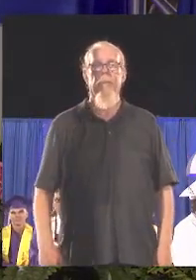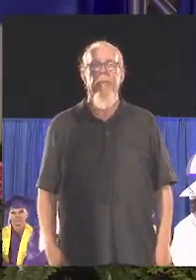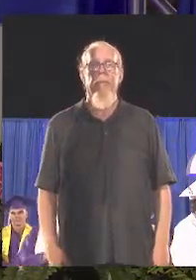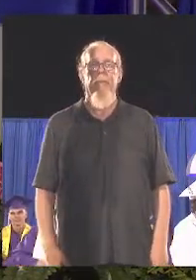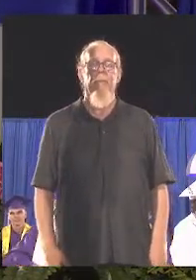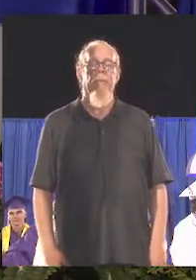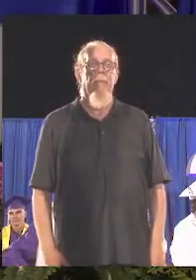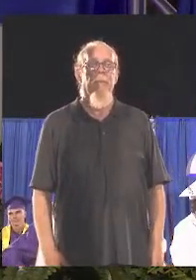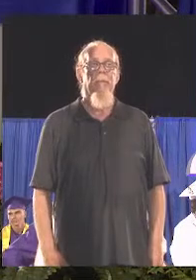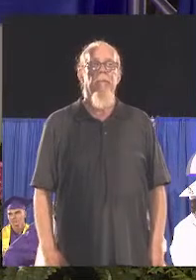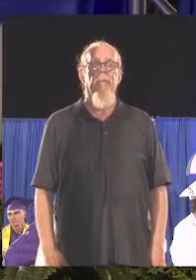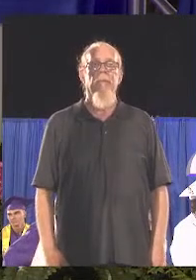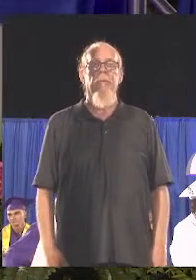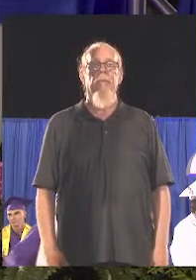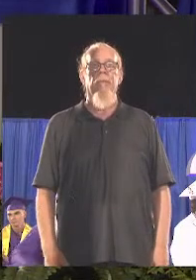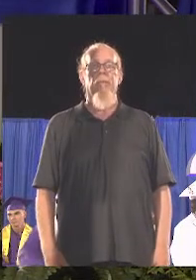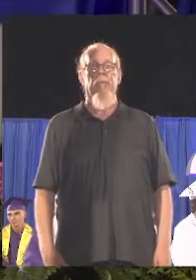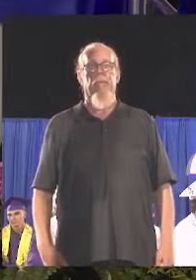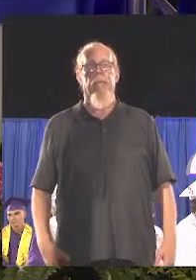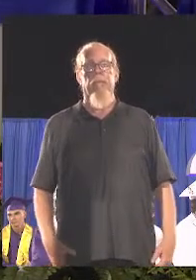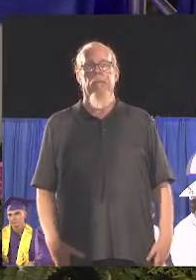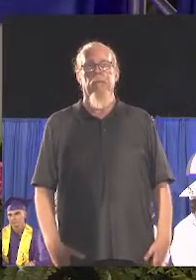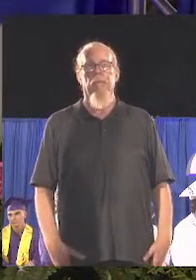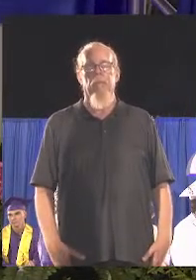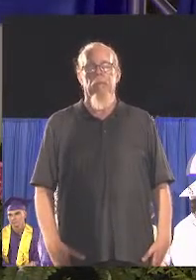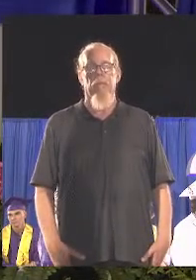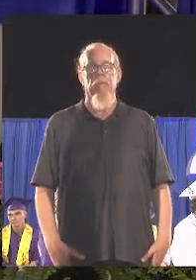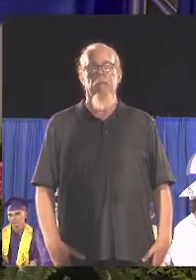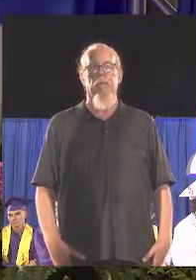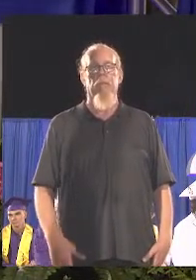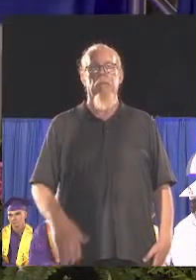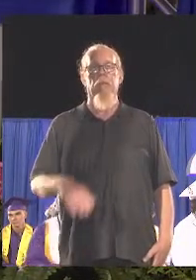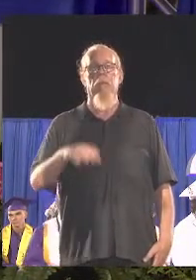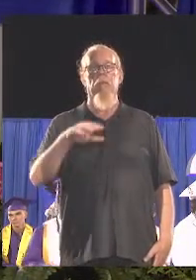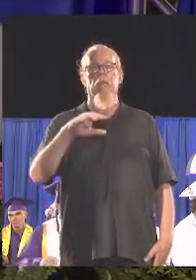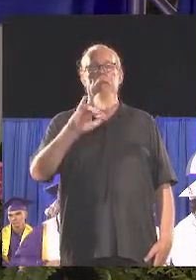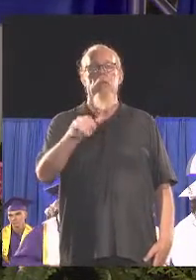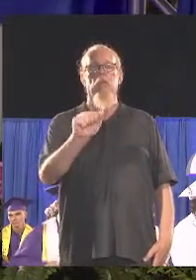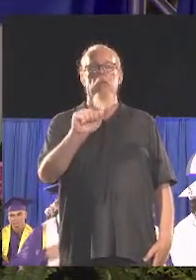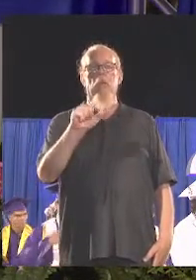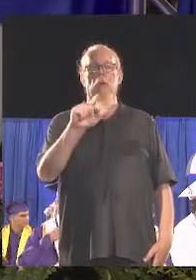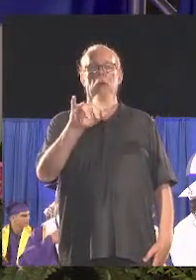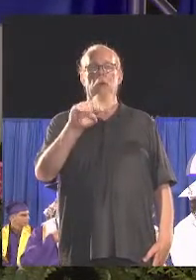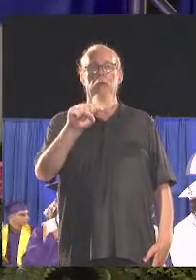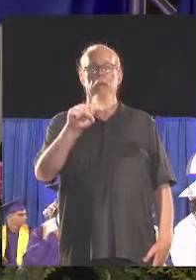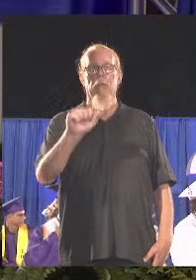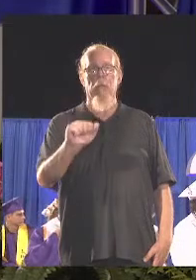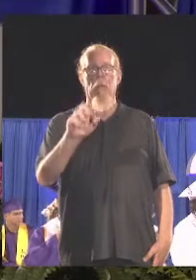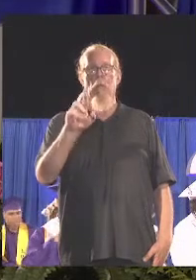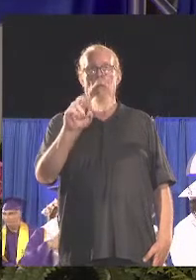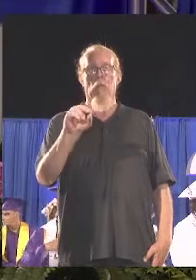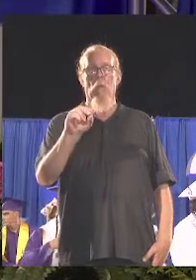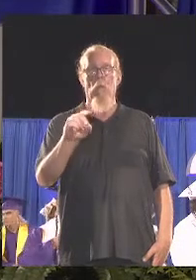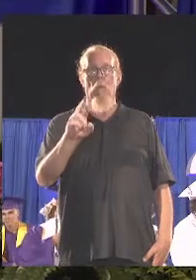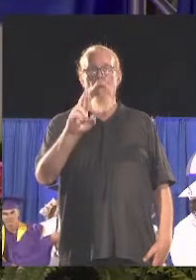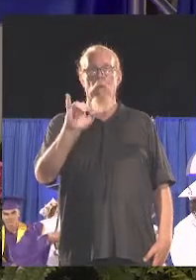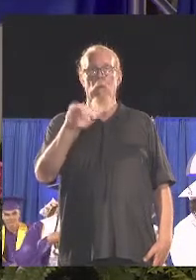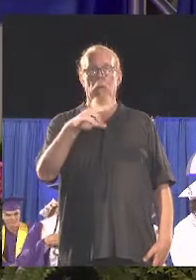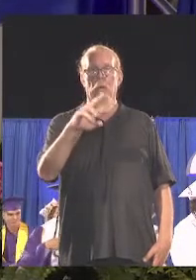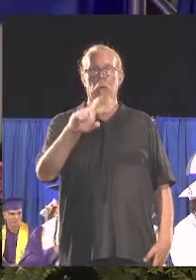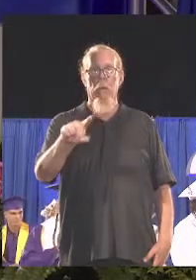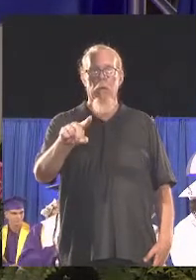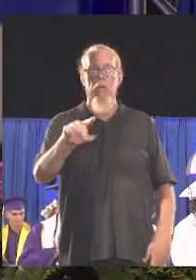Kalissa Michaela Rodriguez, San Antonio College.